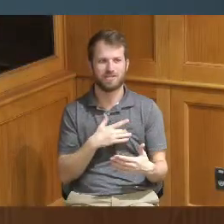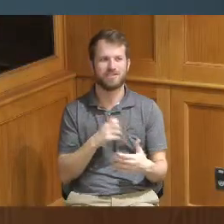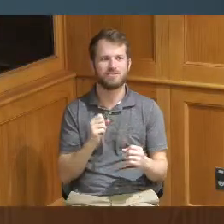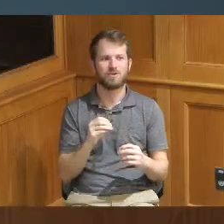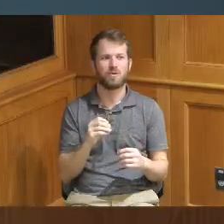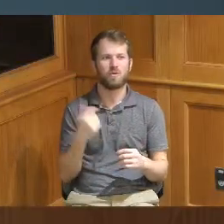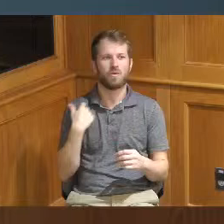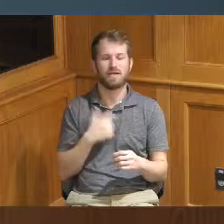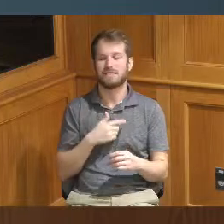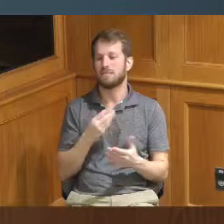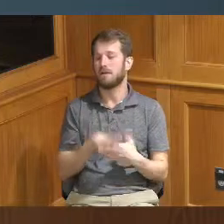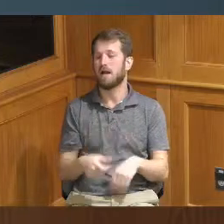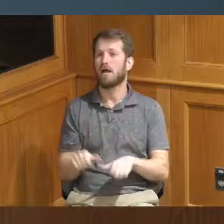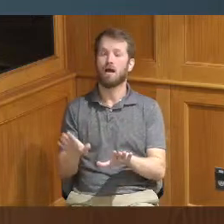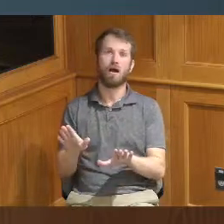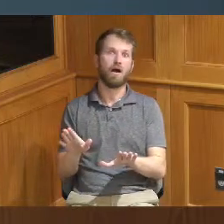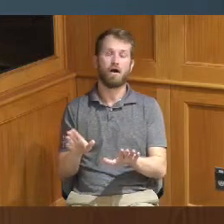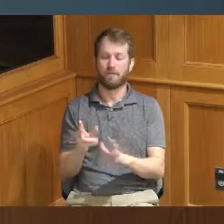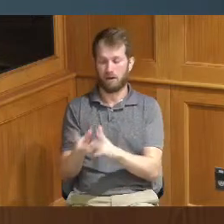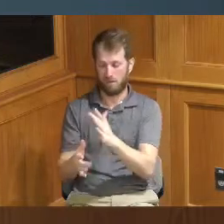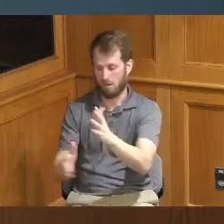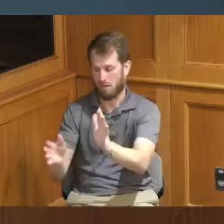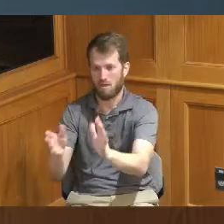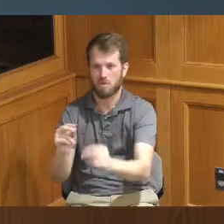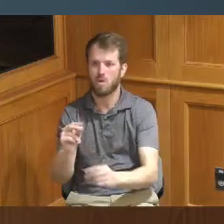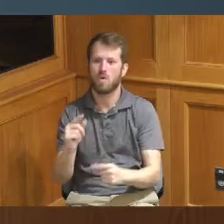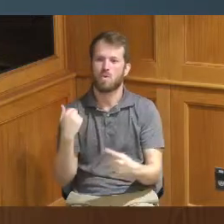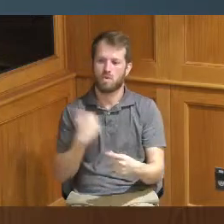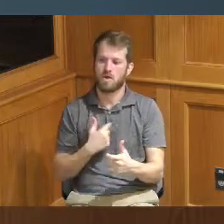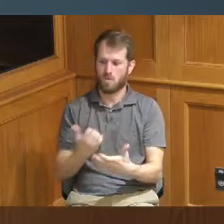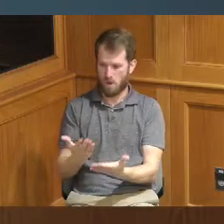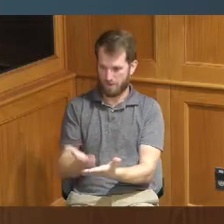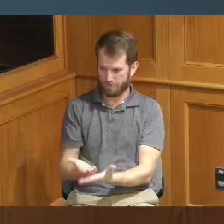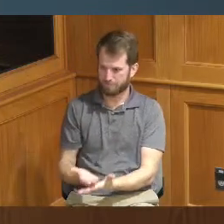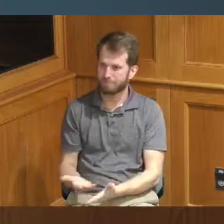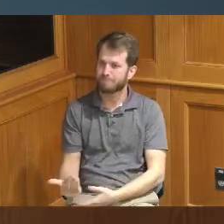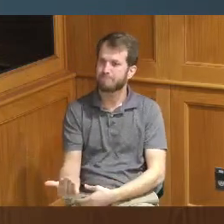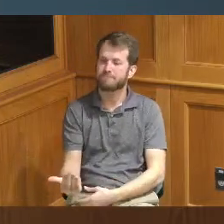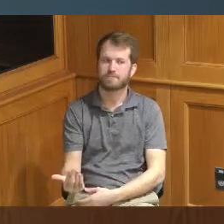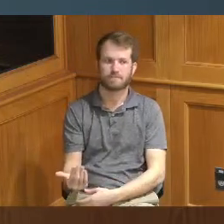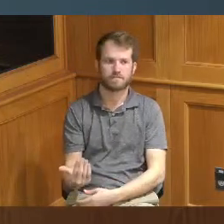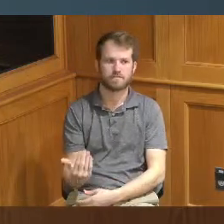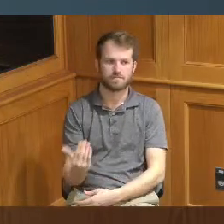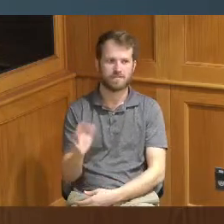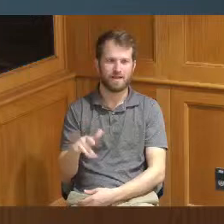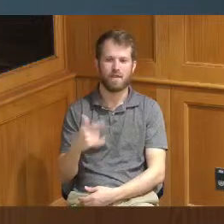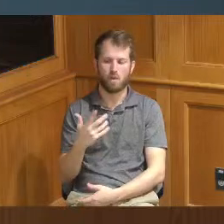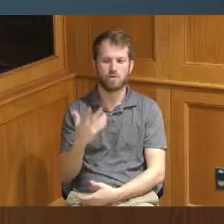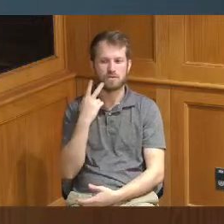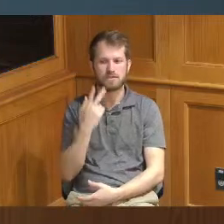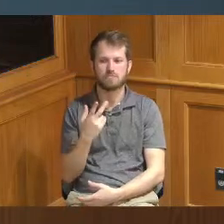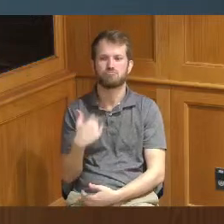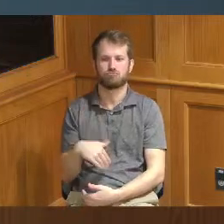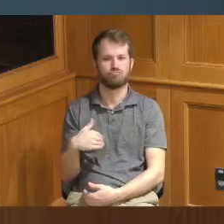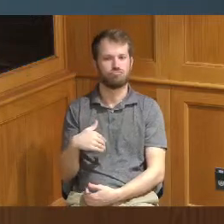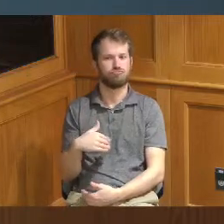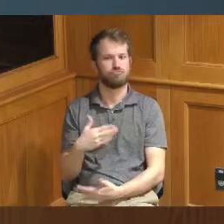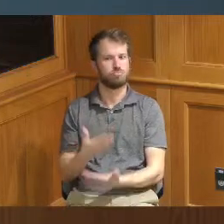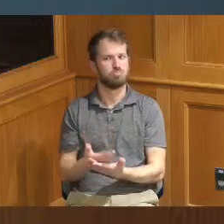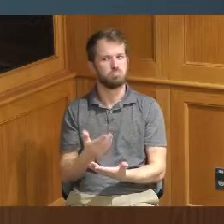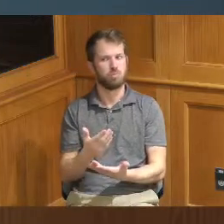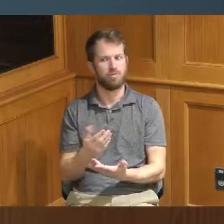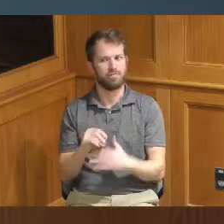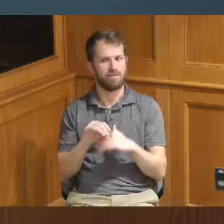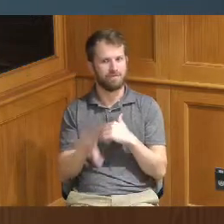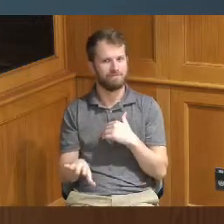away and going down a black hole. We want to see a dent. And I think the data, I think we,